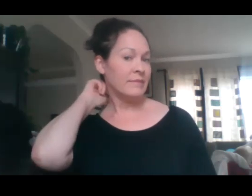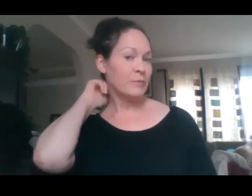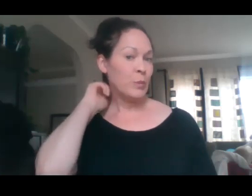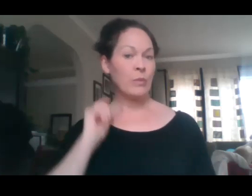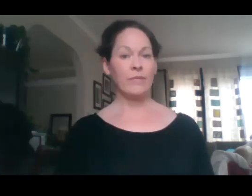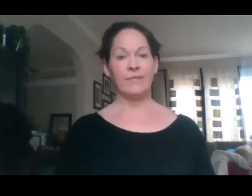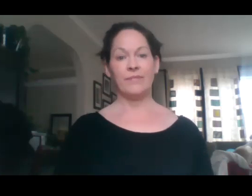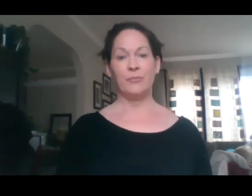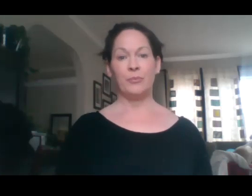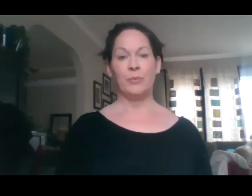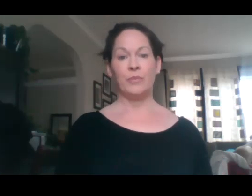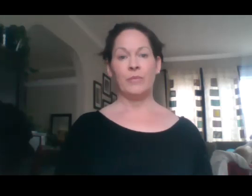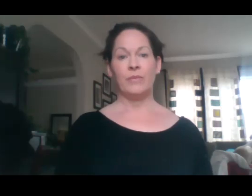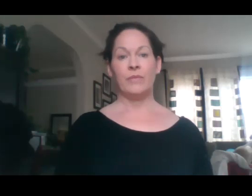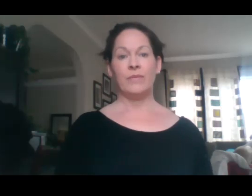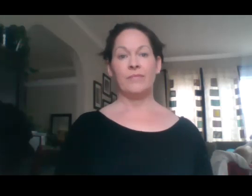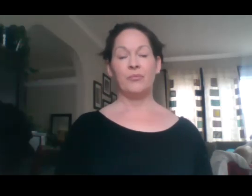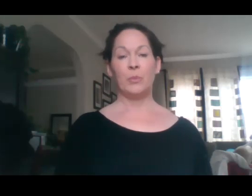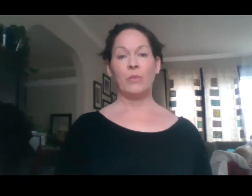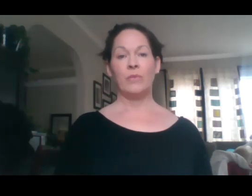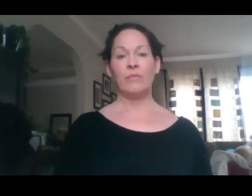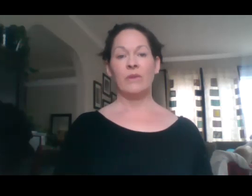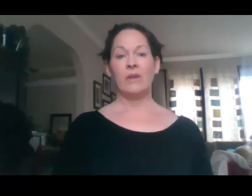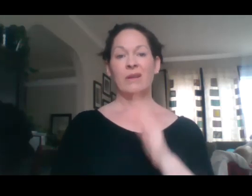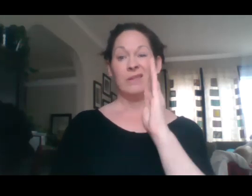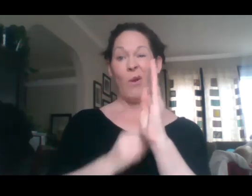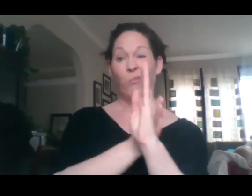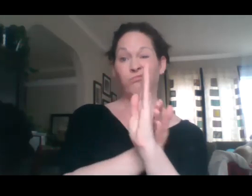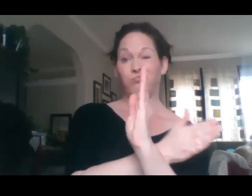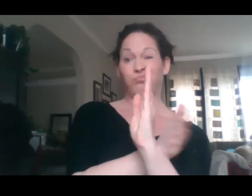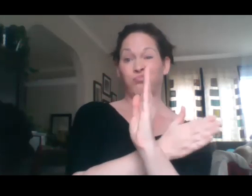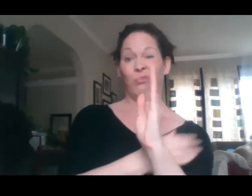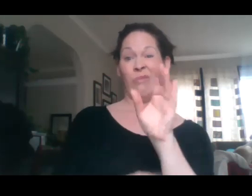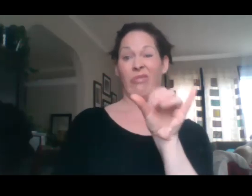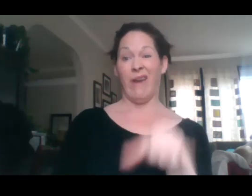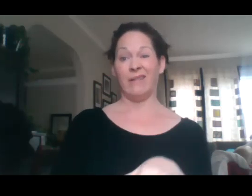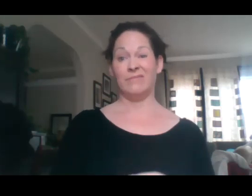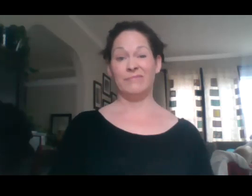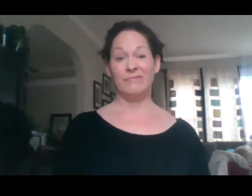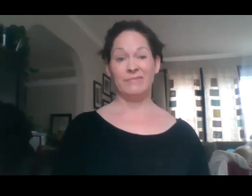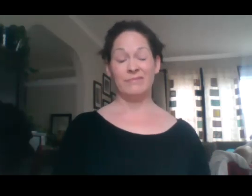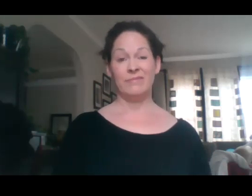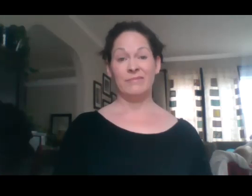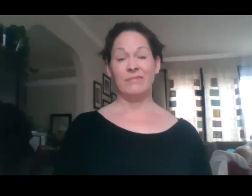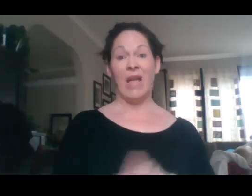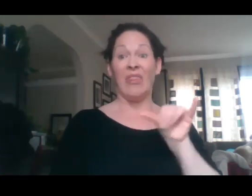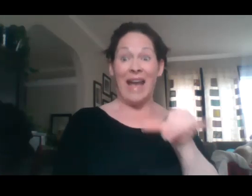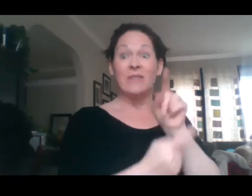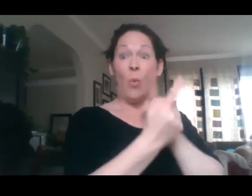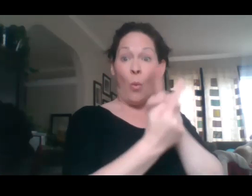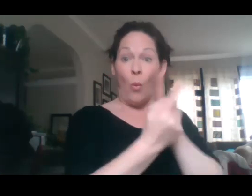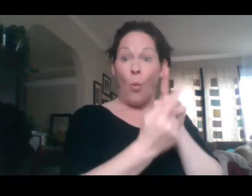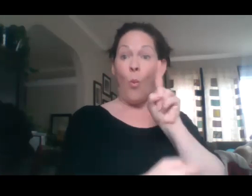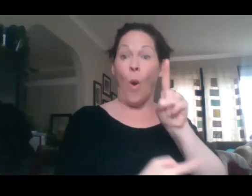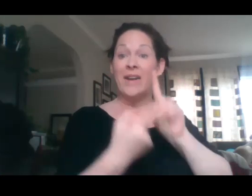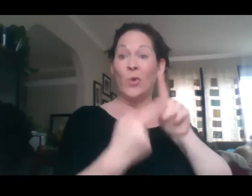Okay. And we're only going to look at everything on this end. So we can make it 1-to-1 for us.